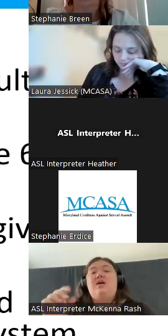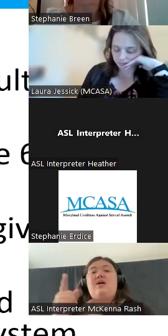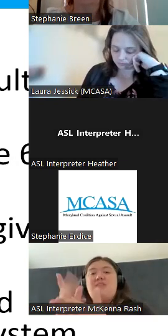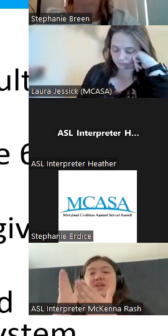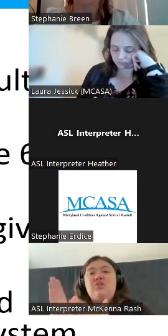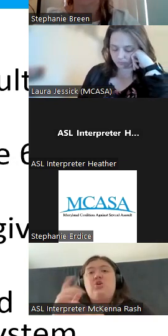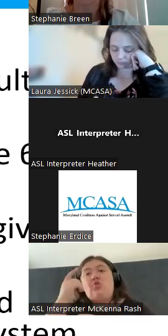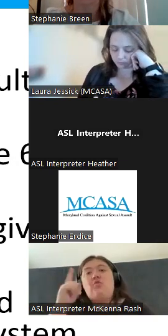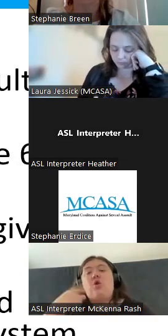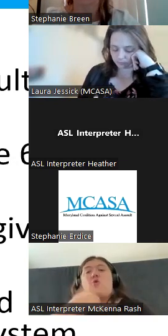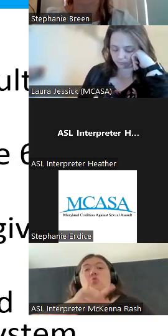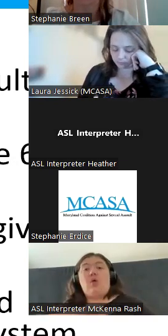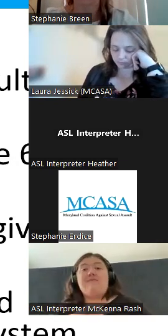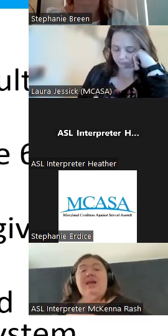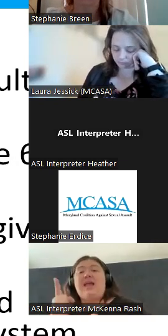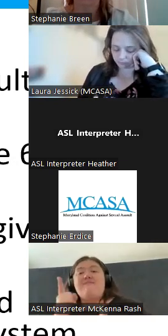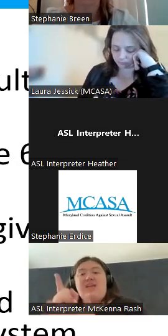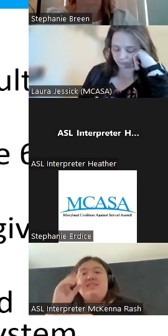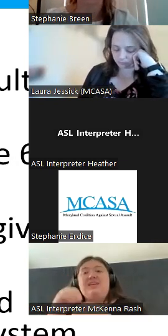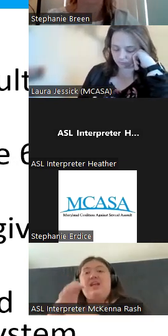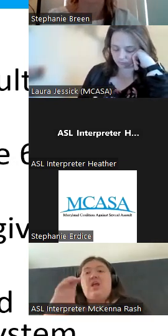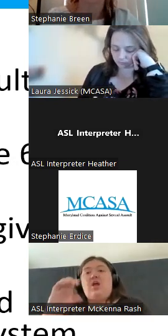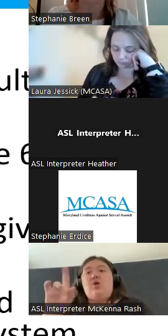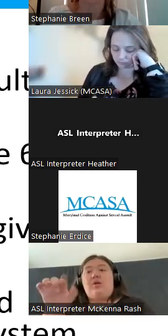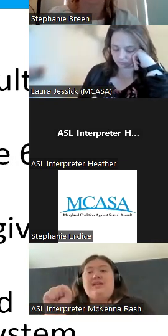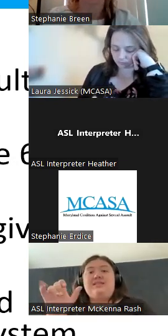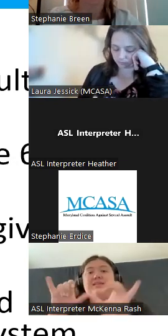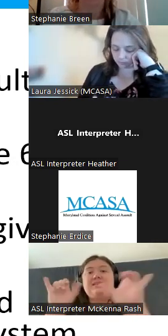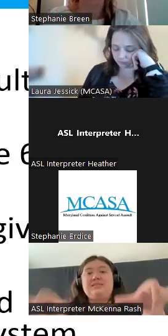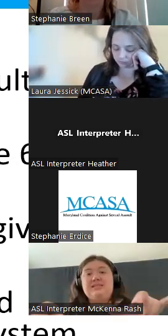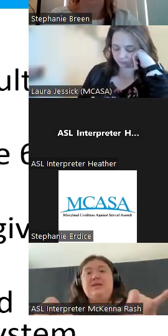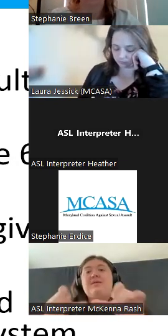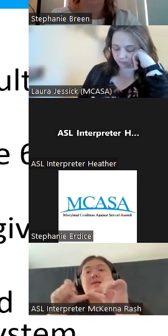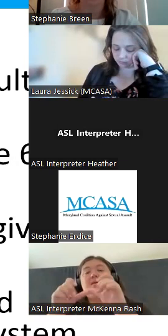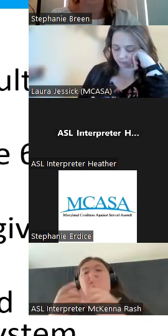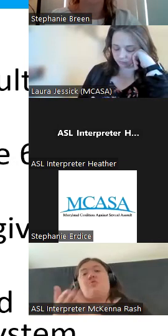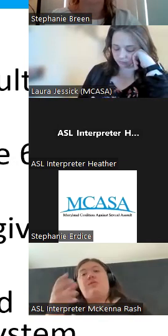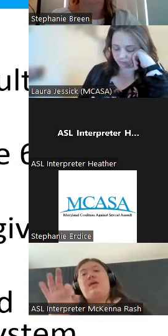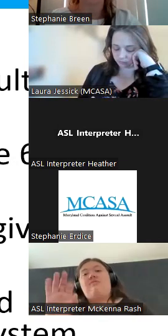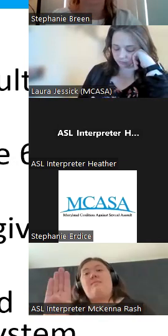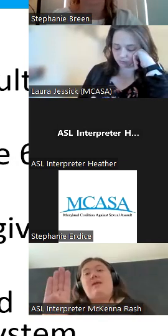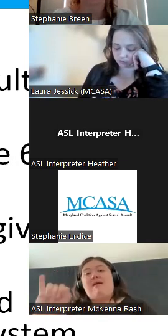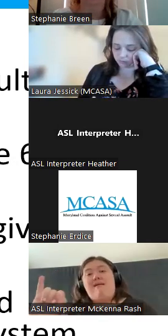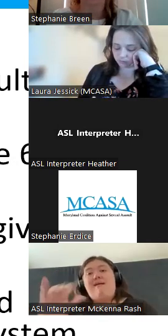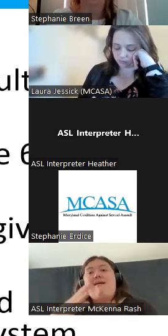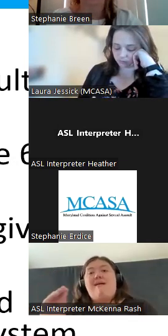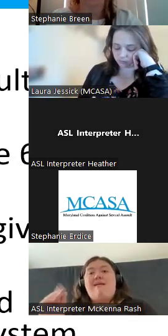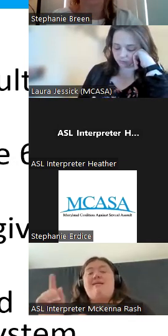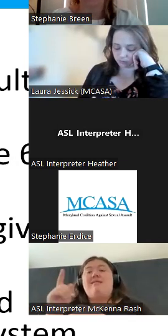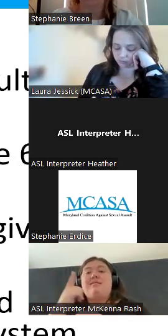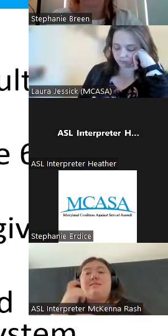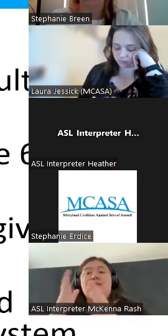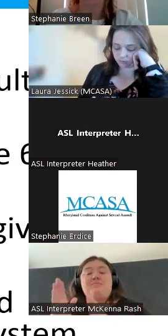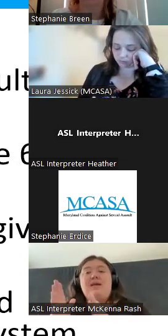for a qualifying offense in the CODIS system that's maintained by the FBI. And the suspect has pleaded guilty